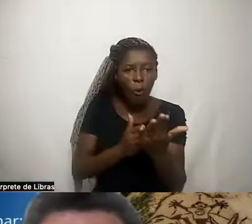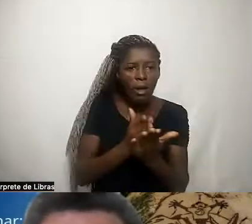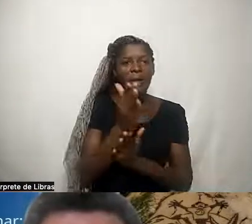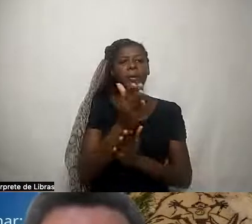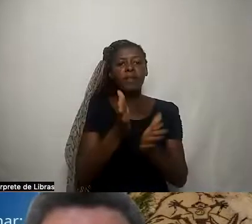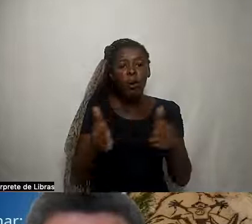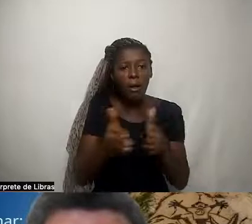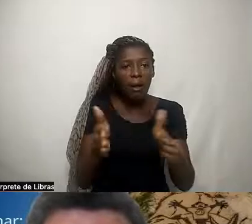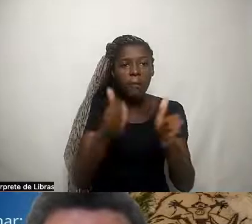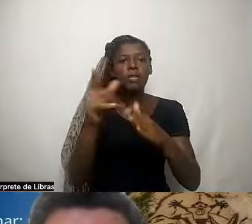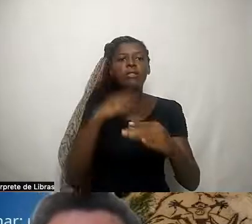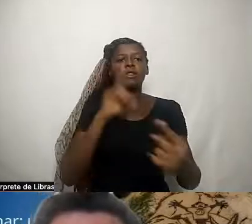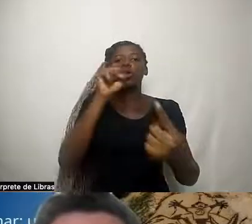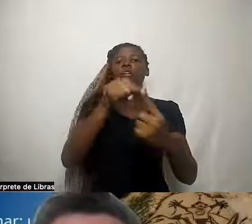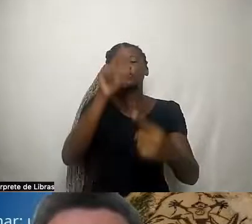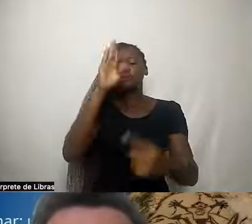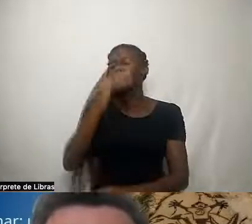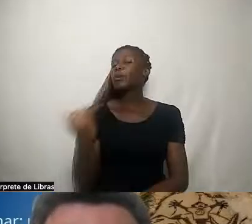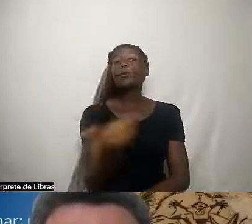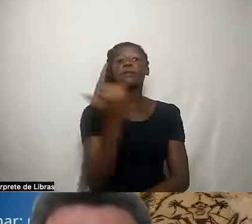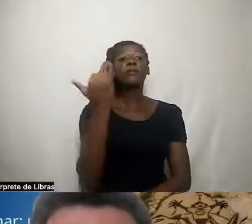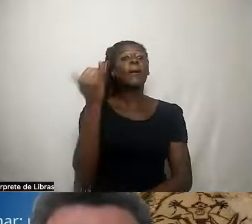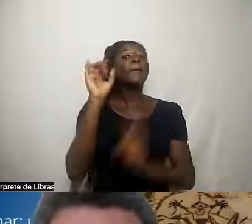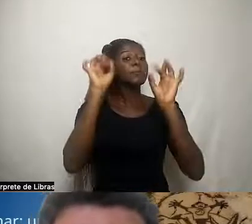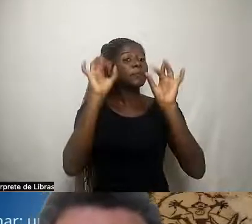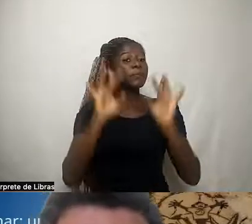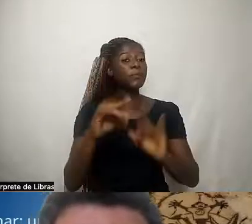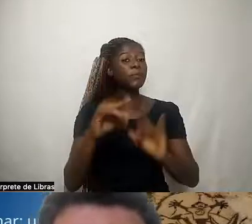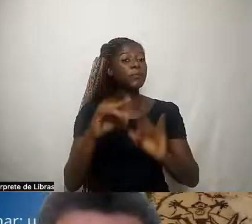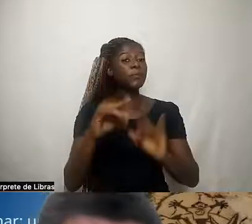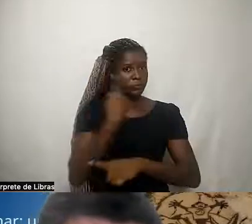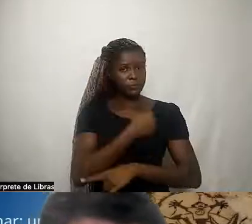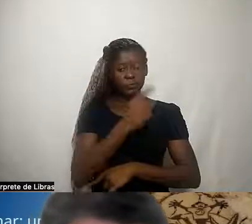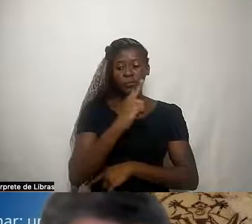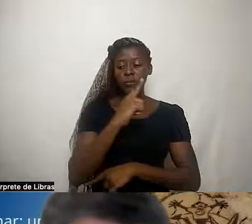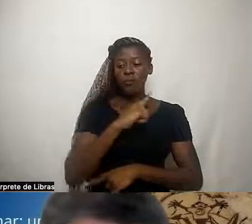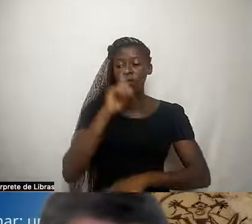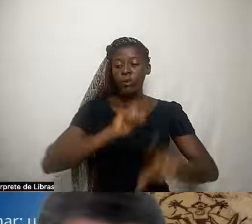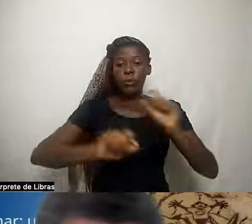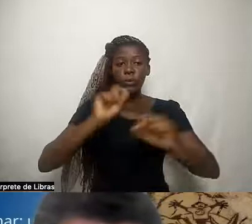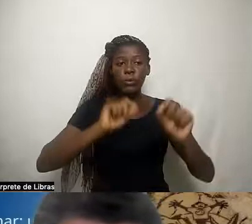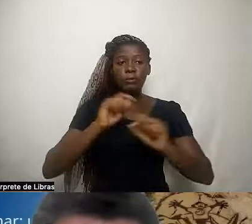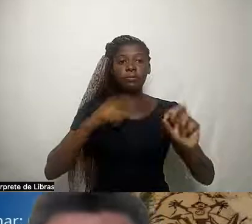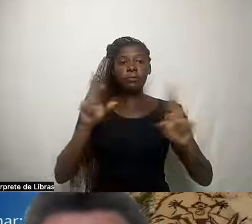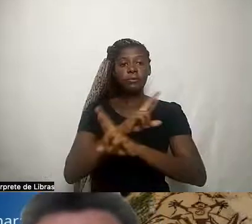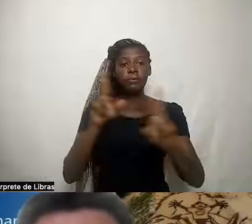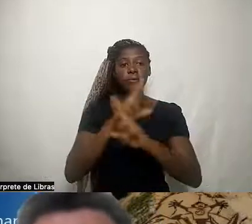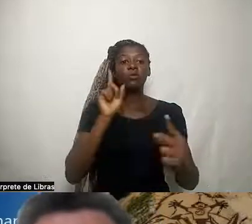So the goal of this axis is very relevant, especially because we are